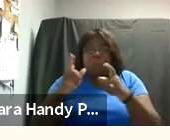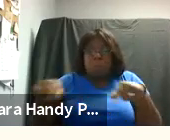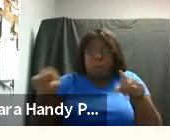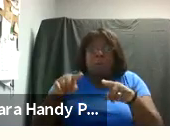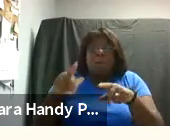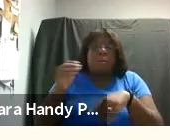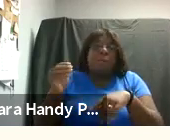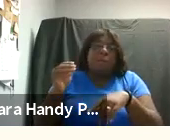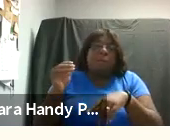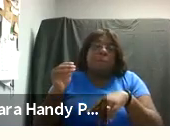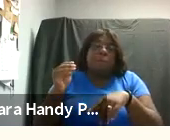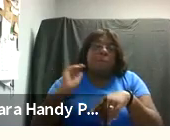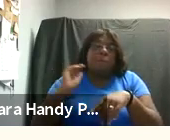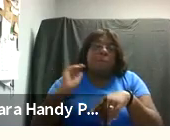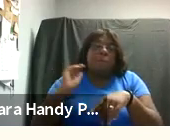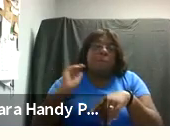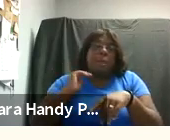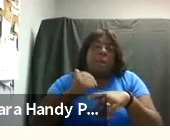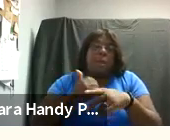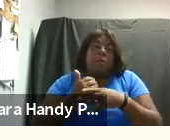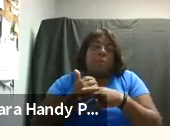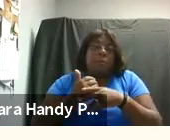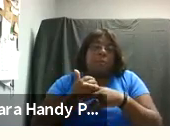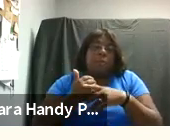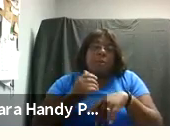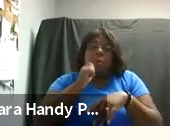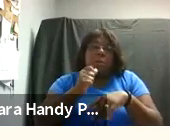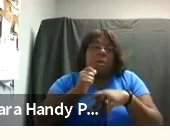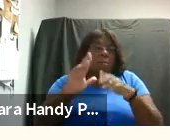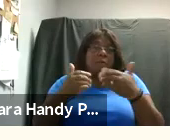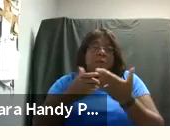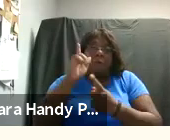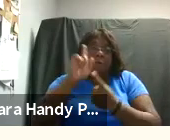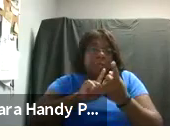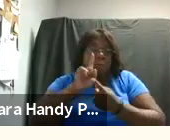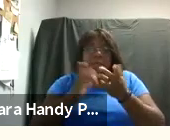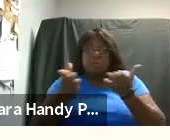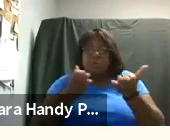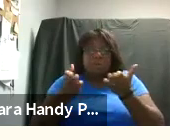and we are not providing face-to-face services yet.